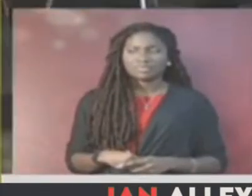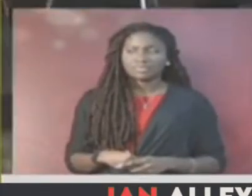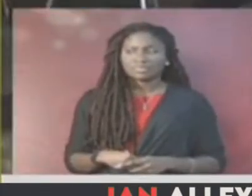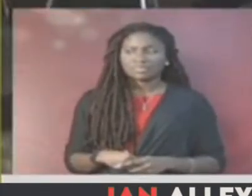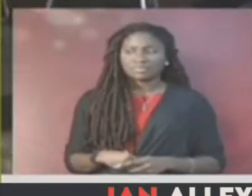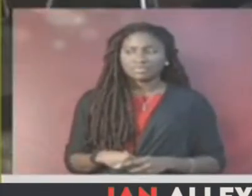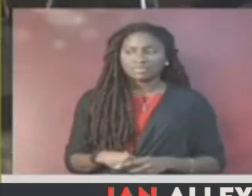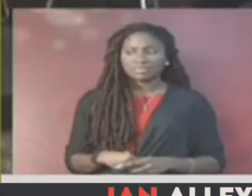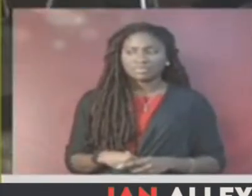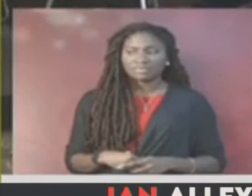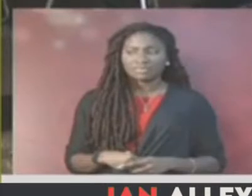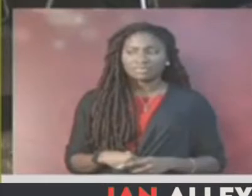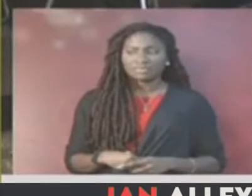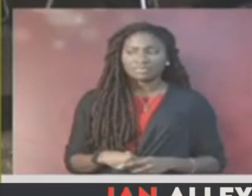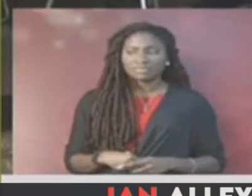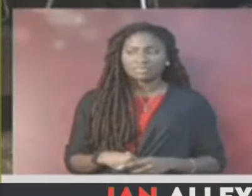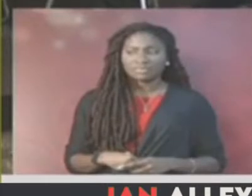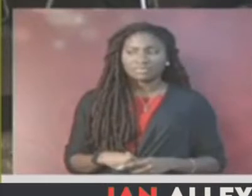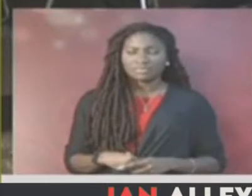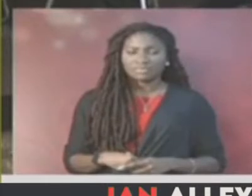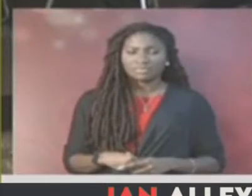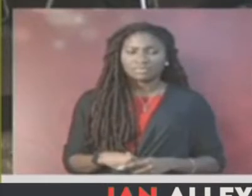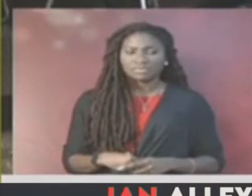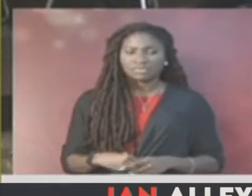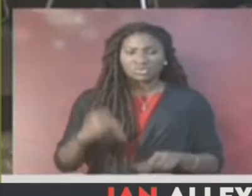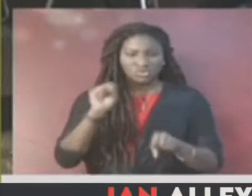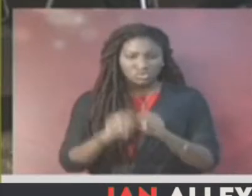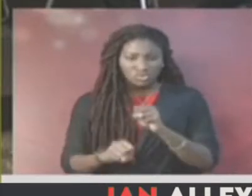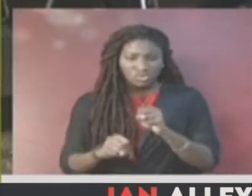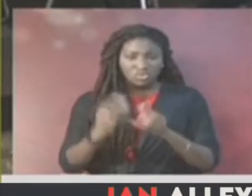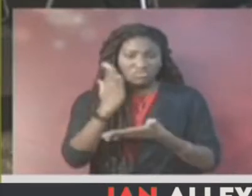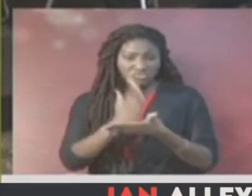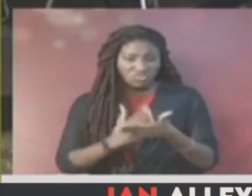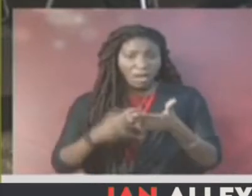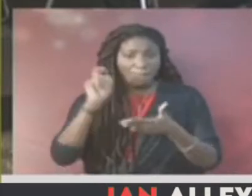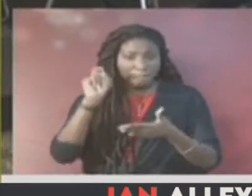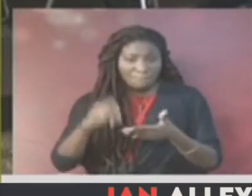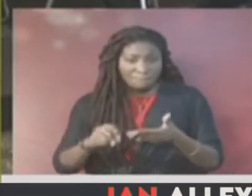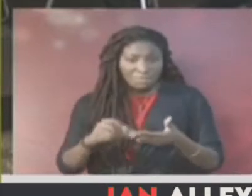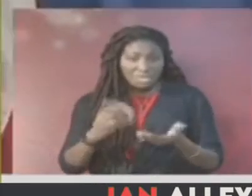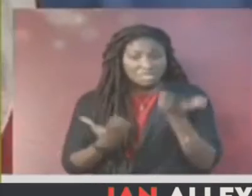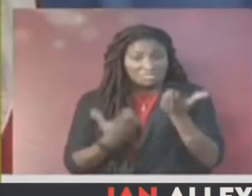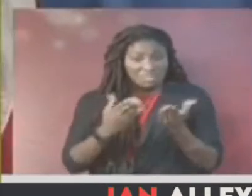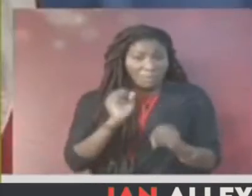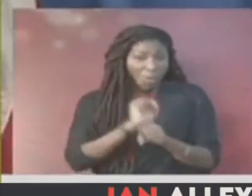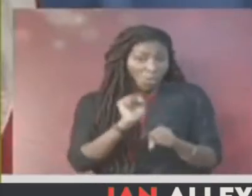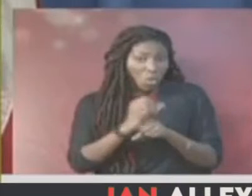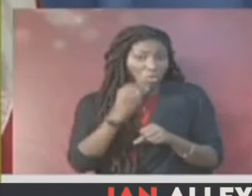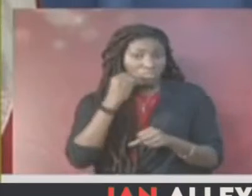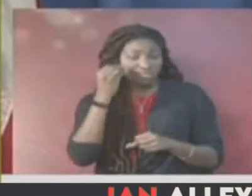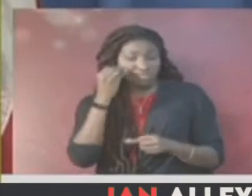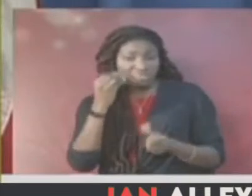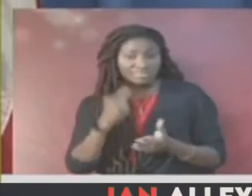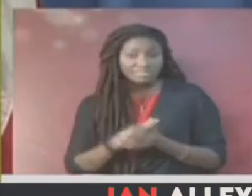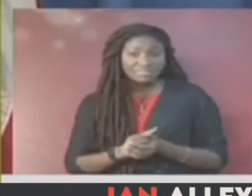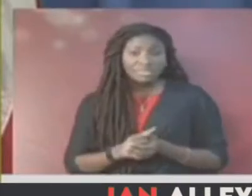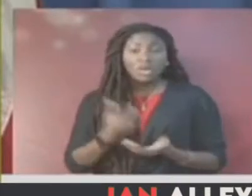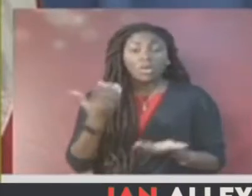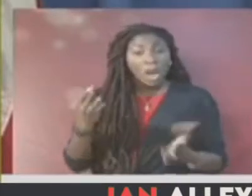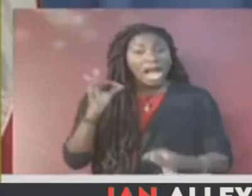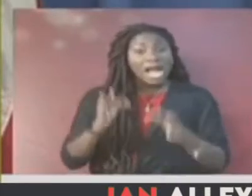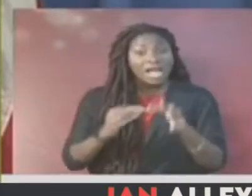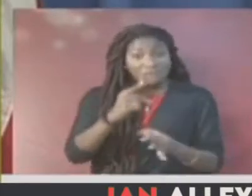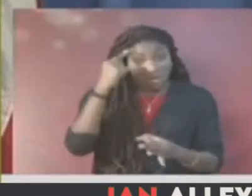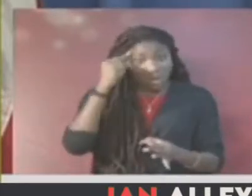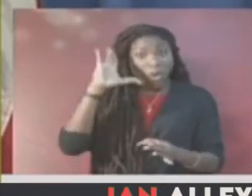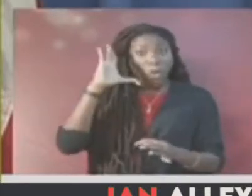sector in that case should take the initiative to work from home, stagger their hours and so on? Well, if anything like that would help, and I'm sure